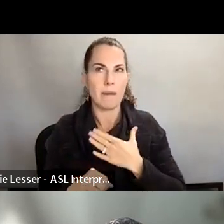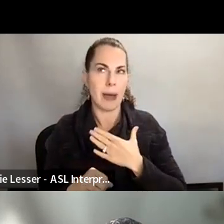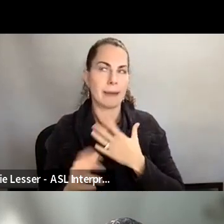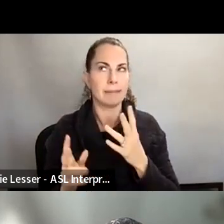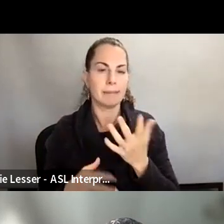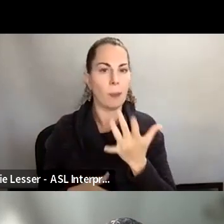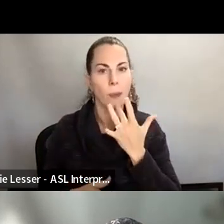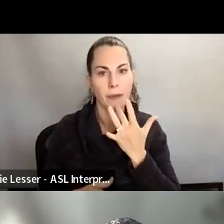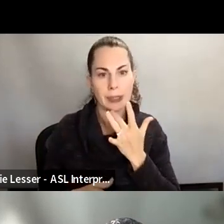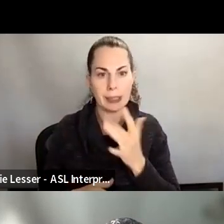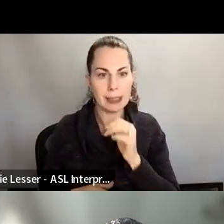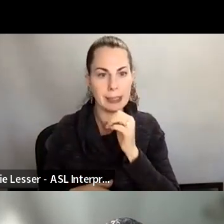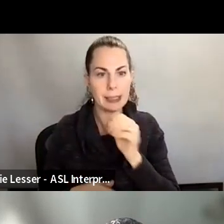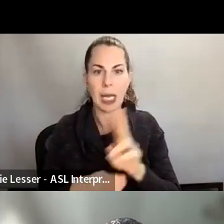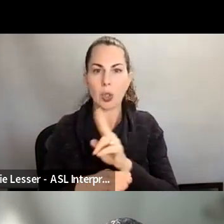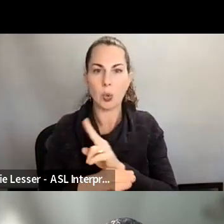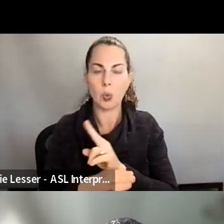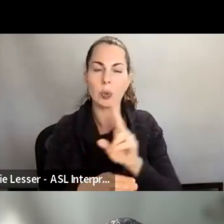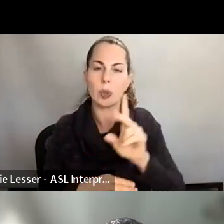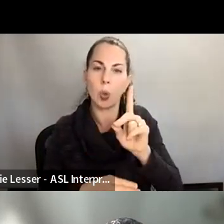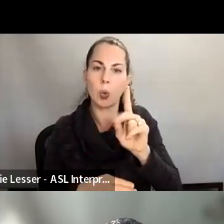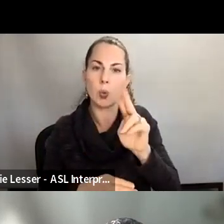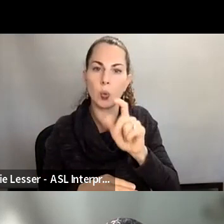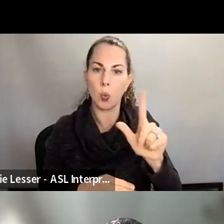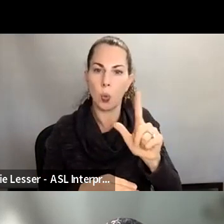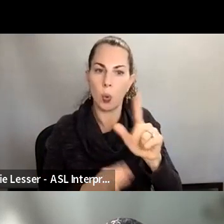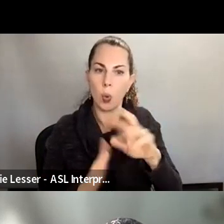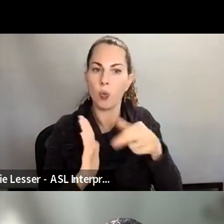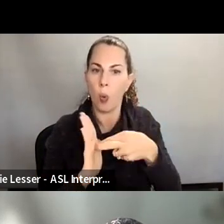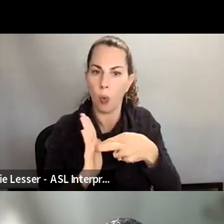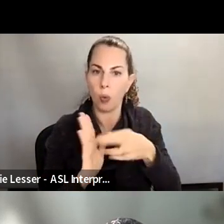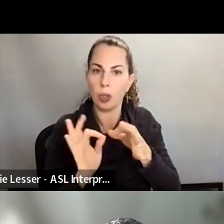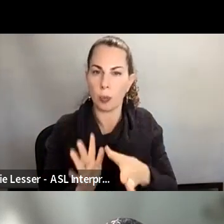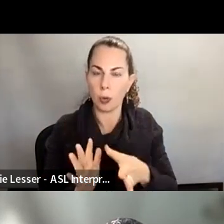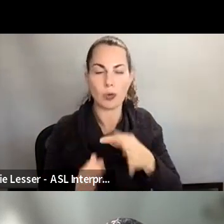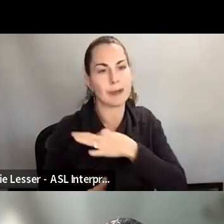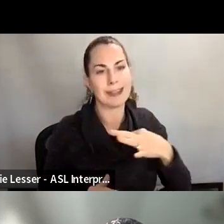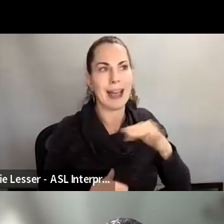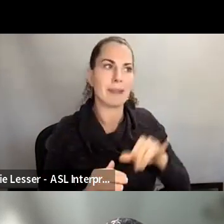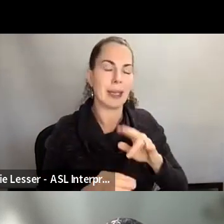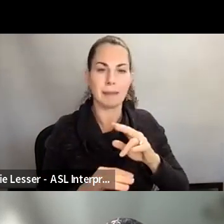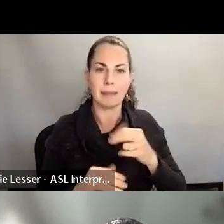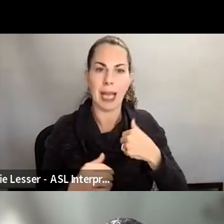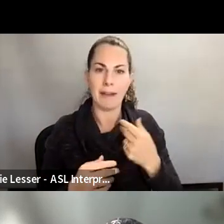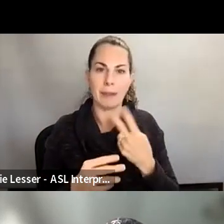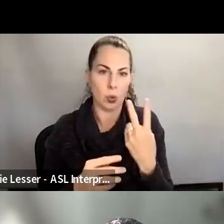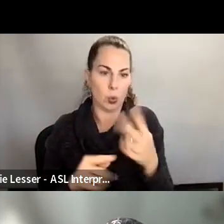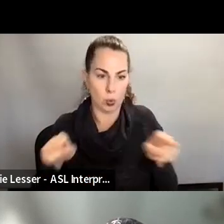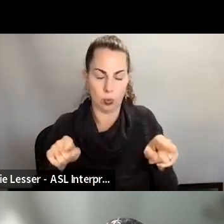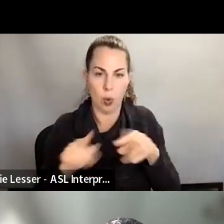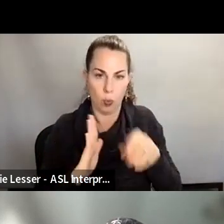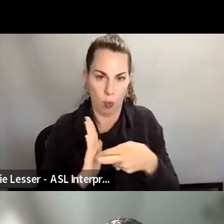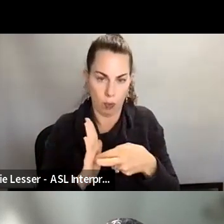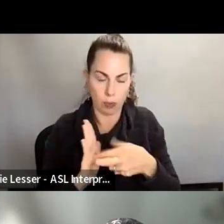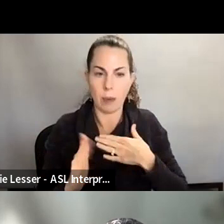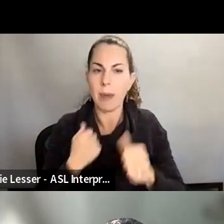preferences is not to use dual role interpreters or staff that are dual role for various reasons. And my risk management helped